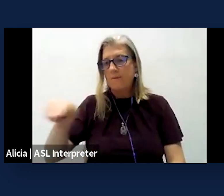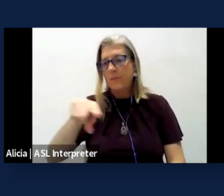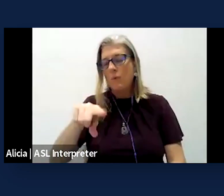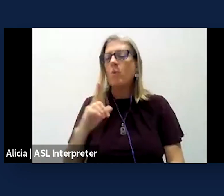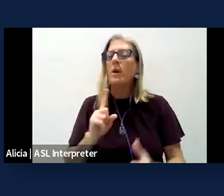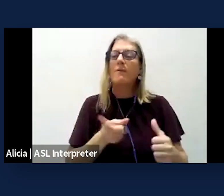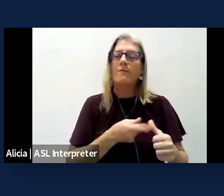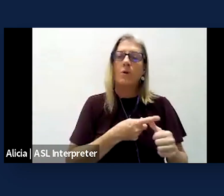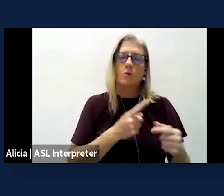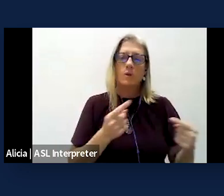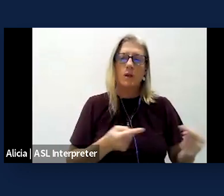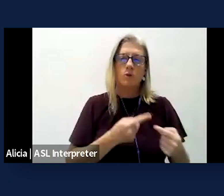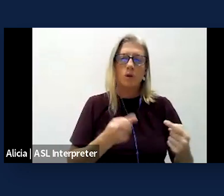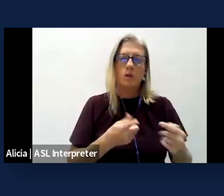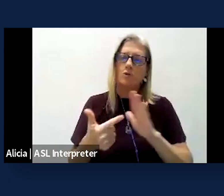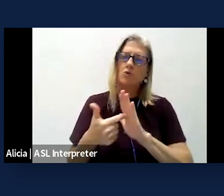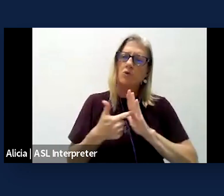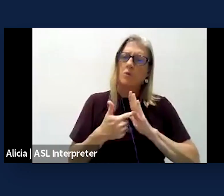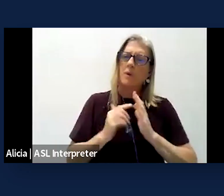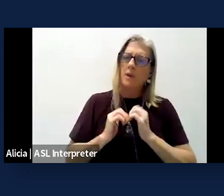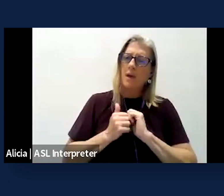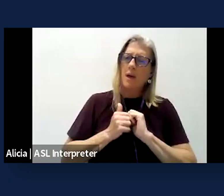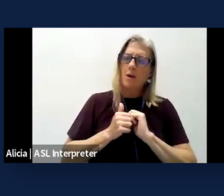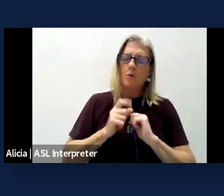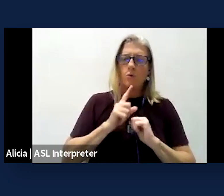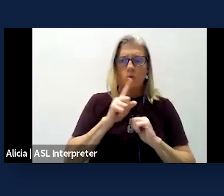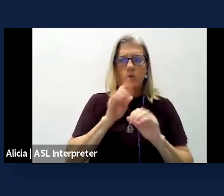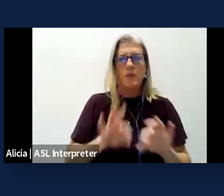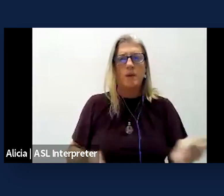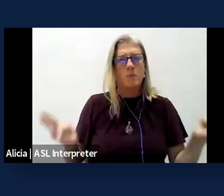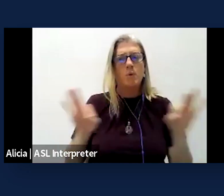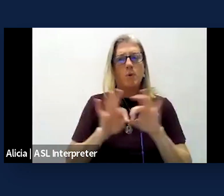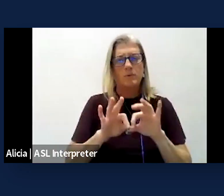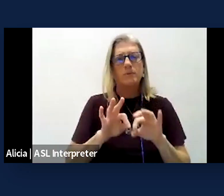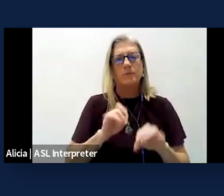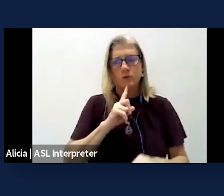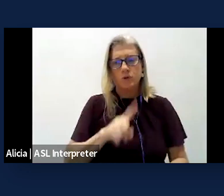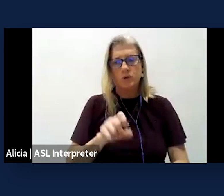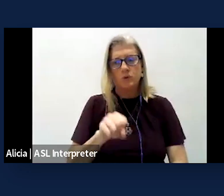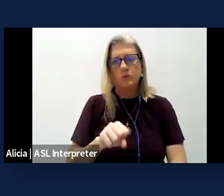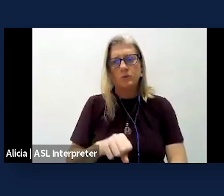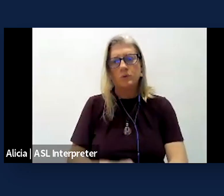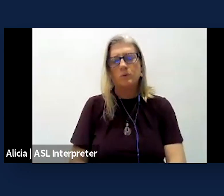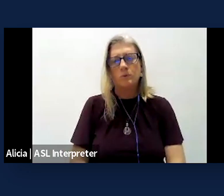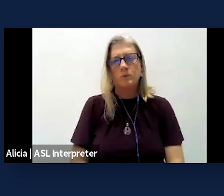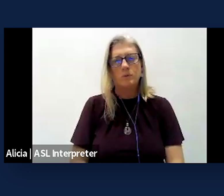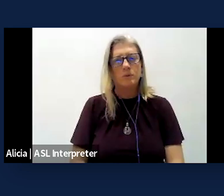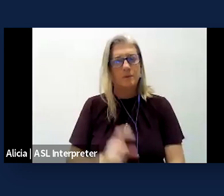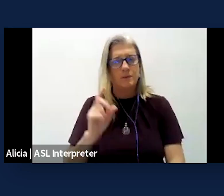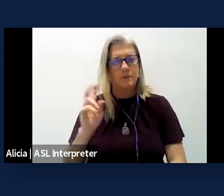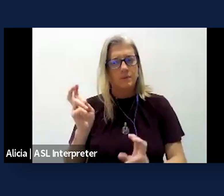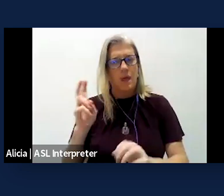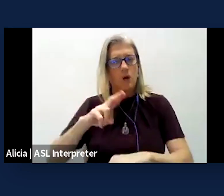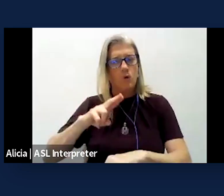injured to kind of show me the ropes, it was very important for sure. And I think normalizing the process